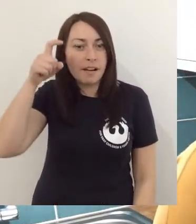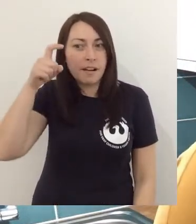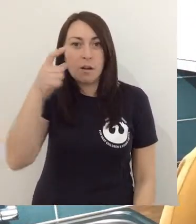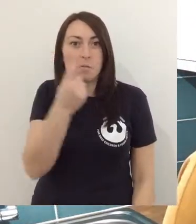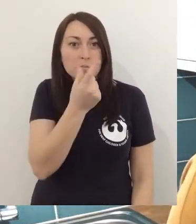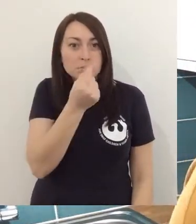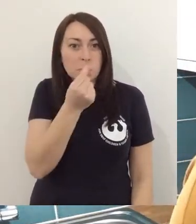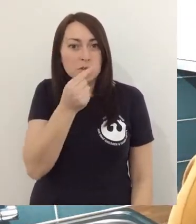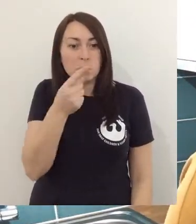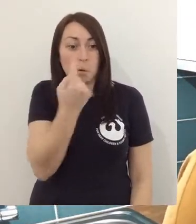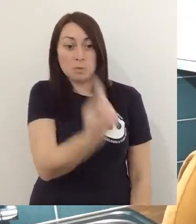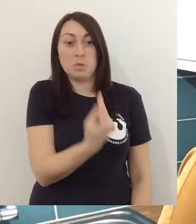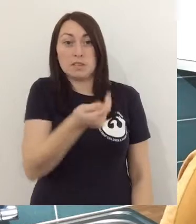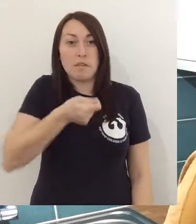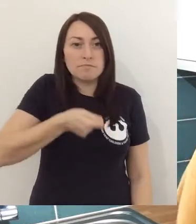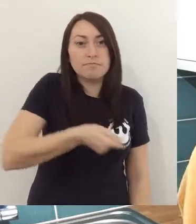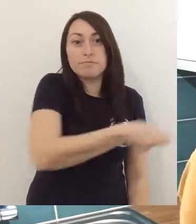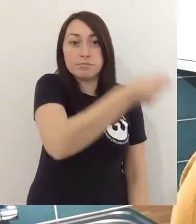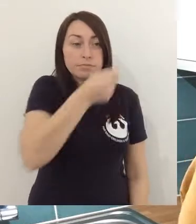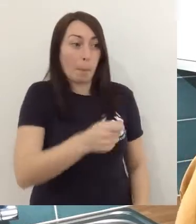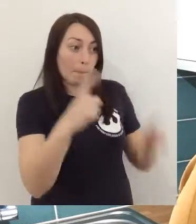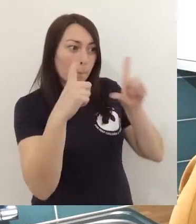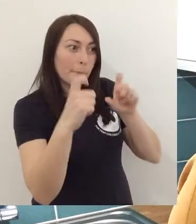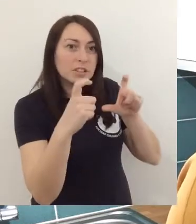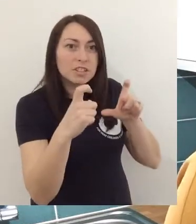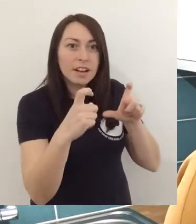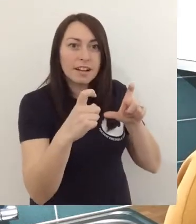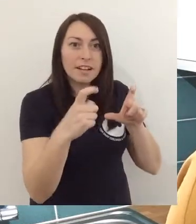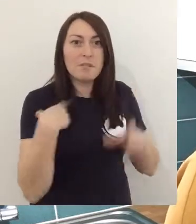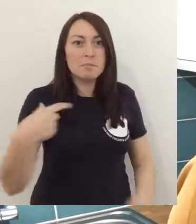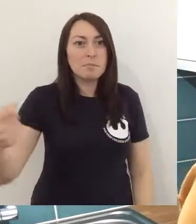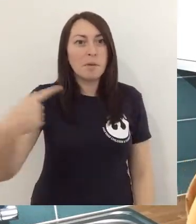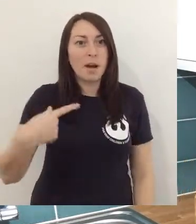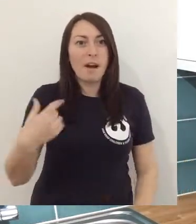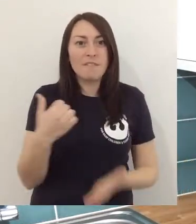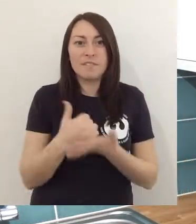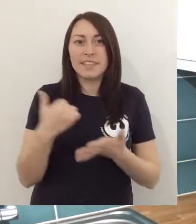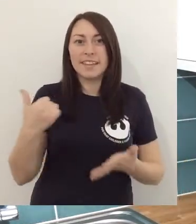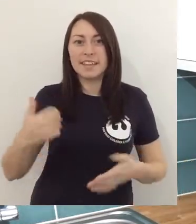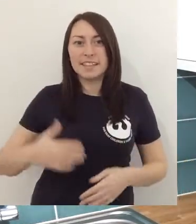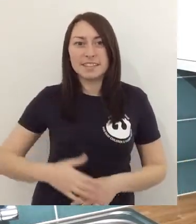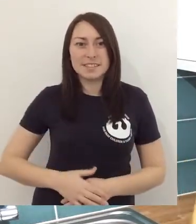How good would it be if you could send us a picture of you mid-flip? That would be amazing.